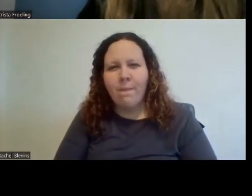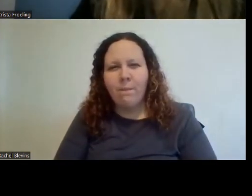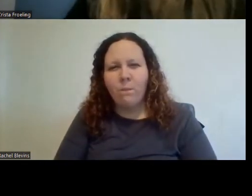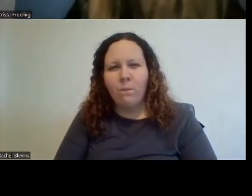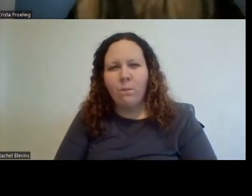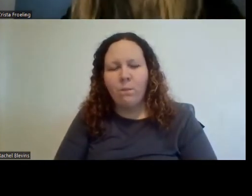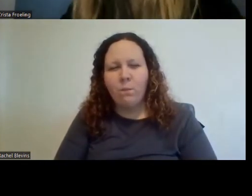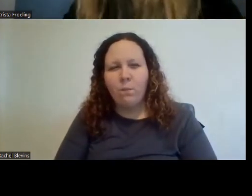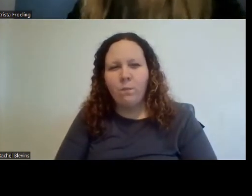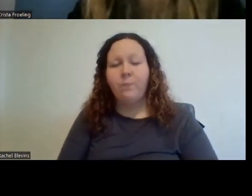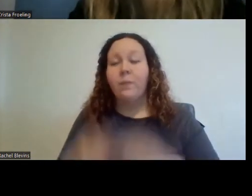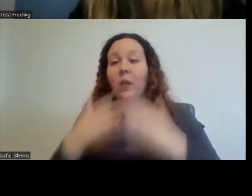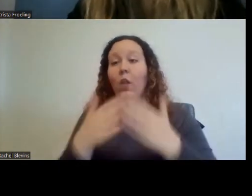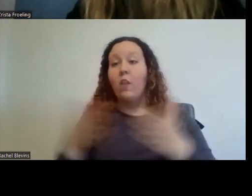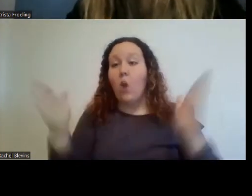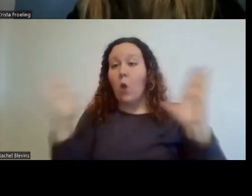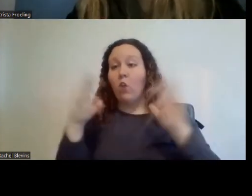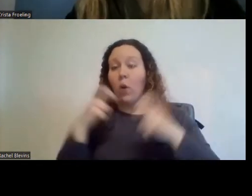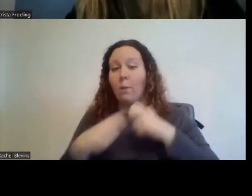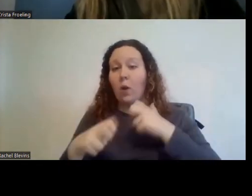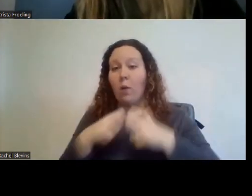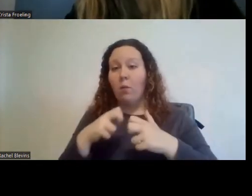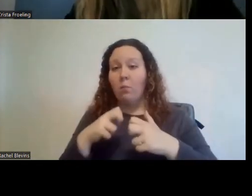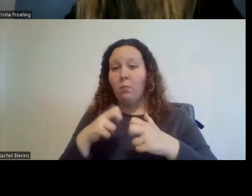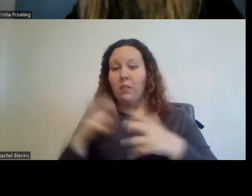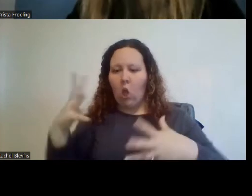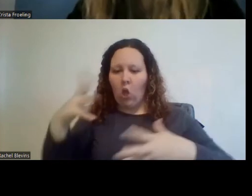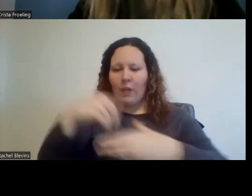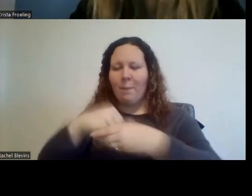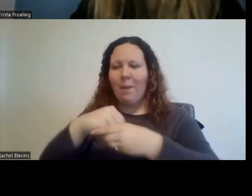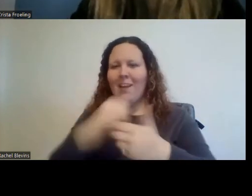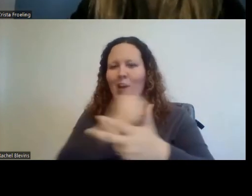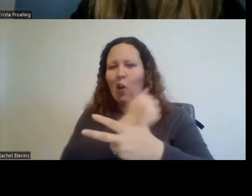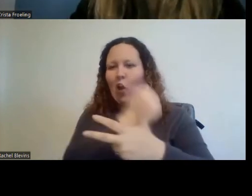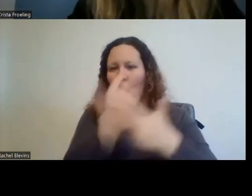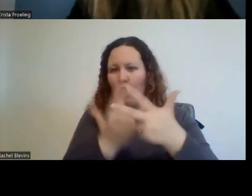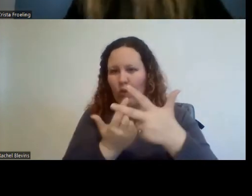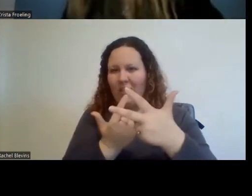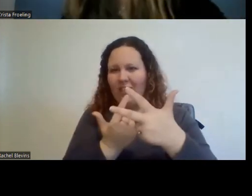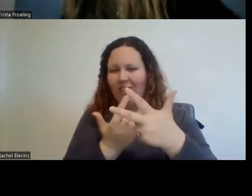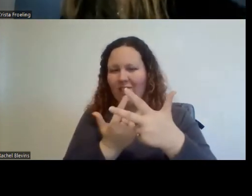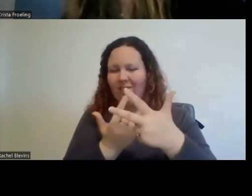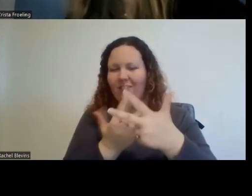So the overall problem is combining all three, and they usually all come together.